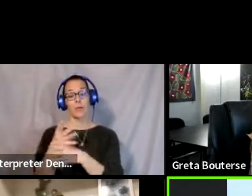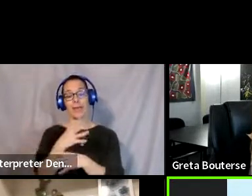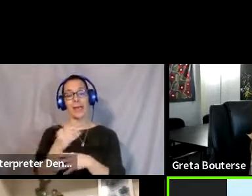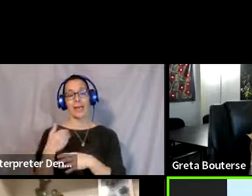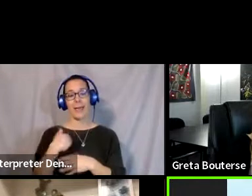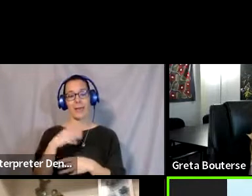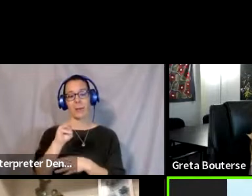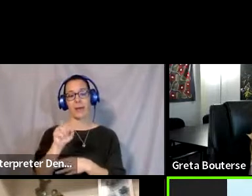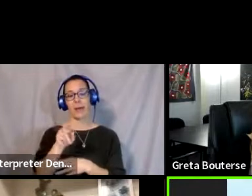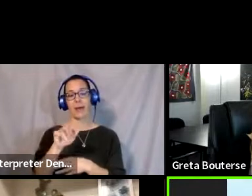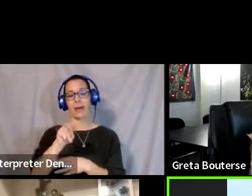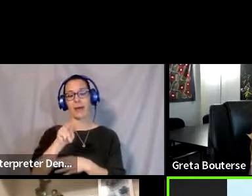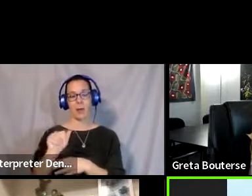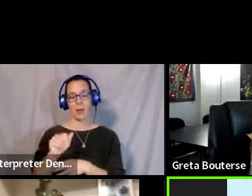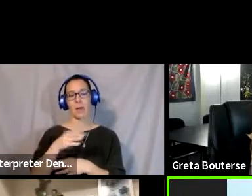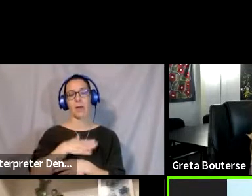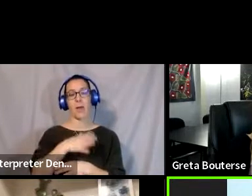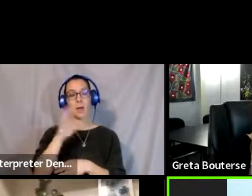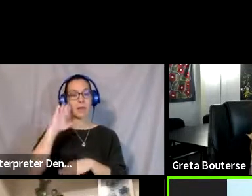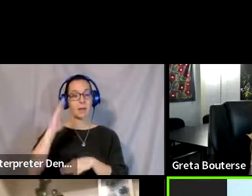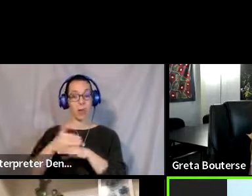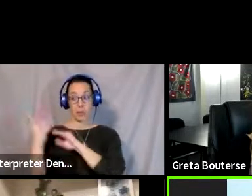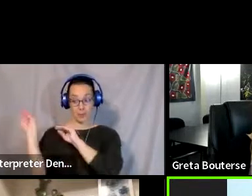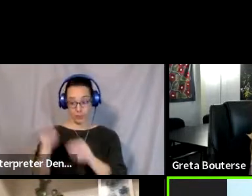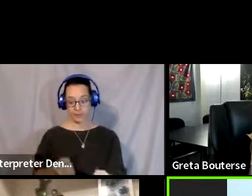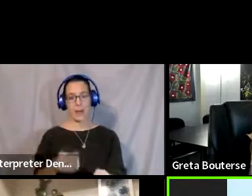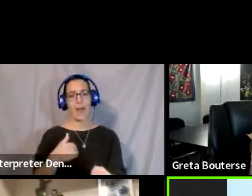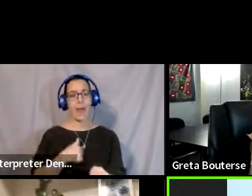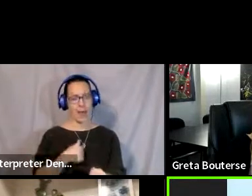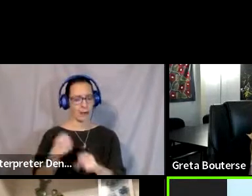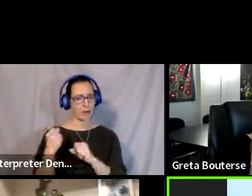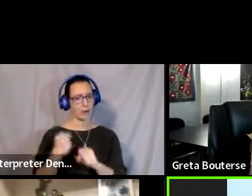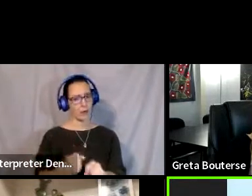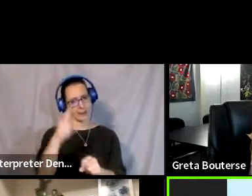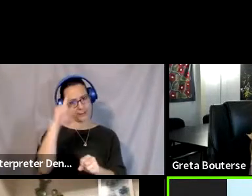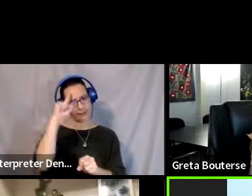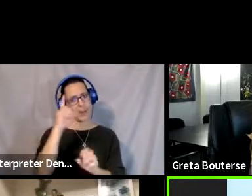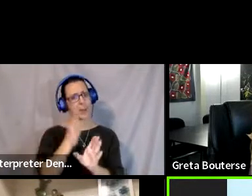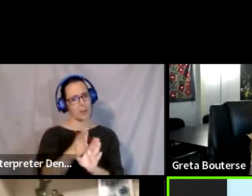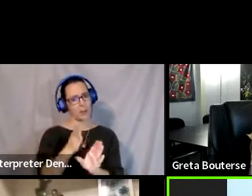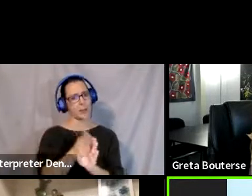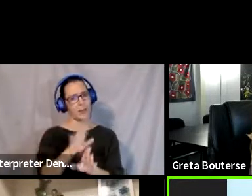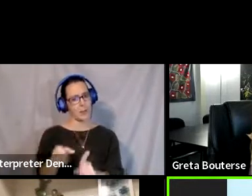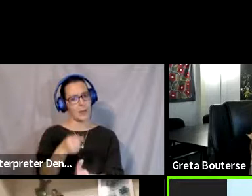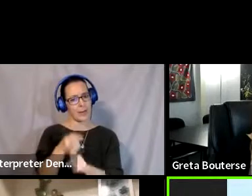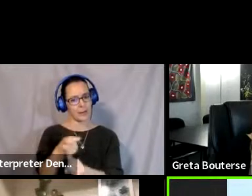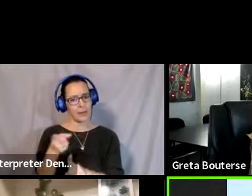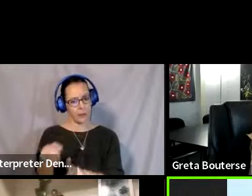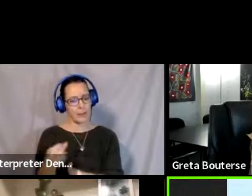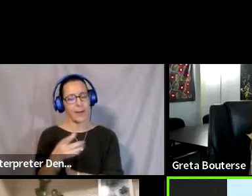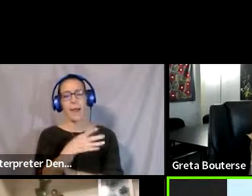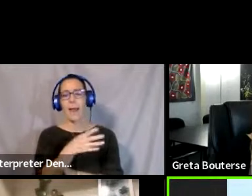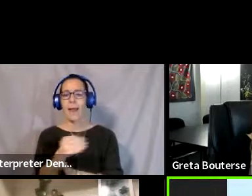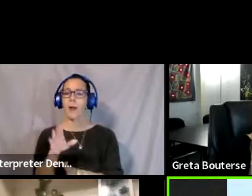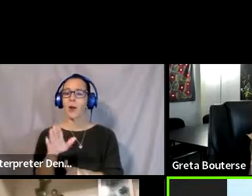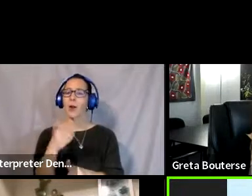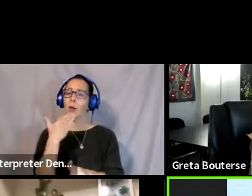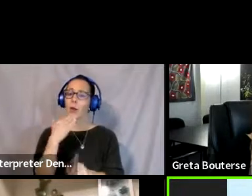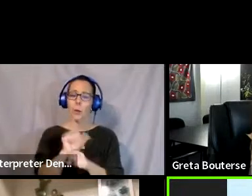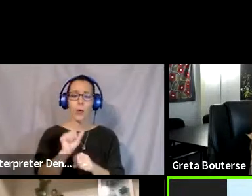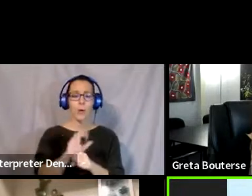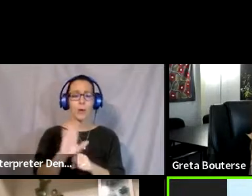had a tremendous psychological impact on her, as I know it did on many others, and physical too. Through the good work of her first grade teachers, they